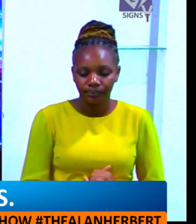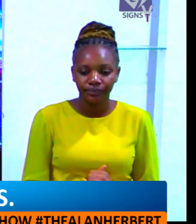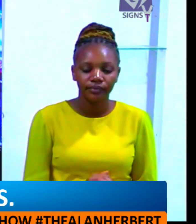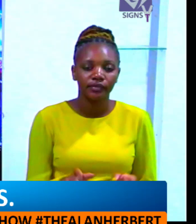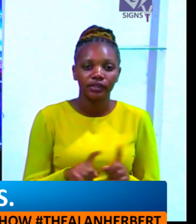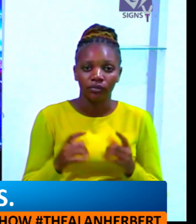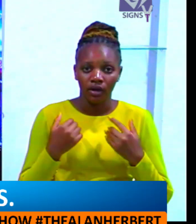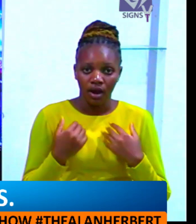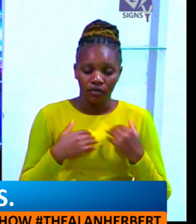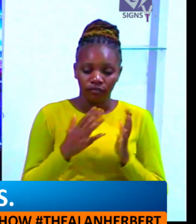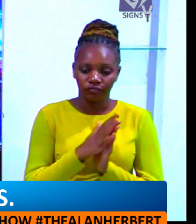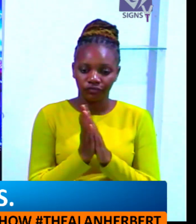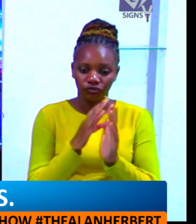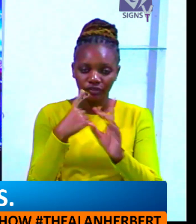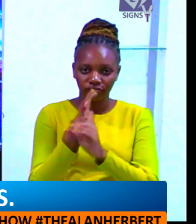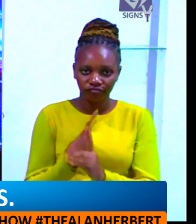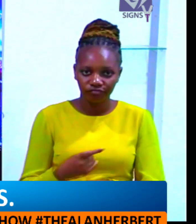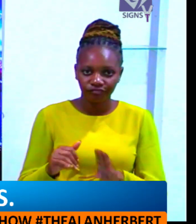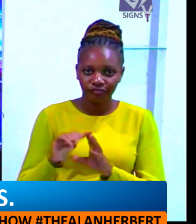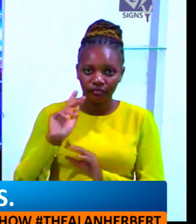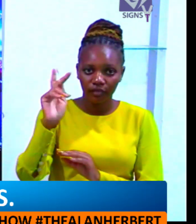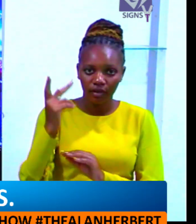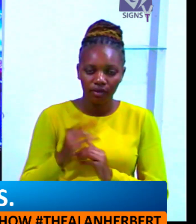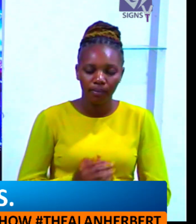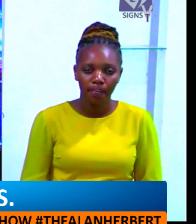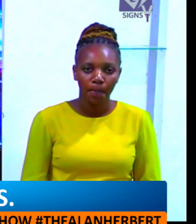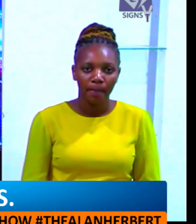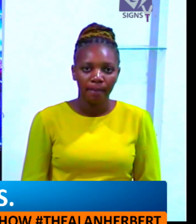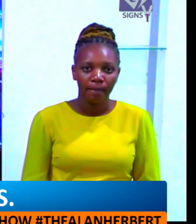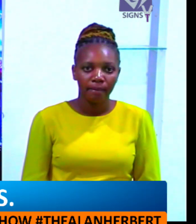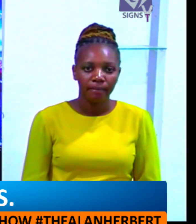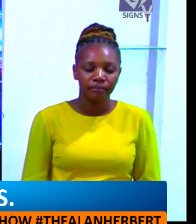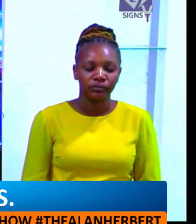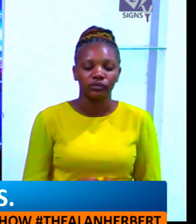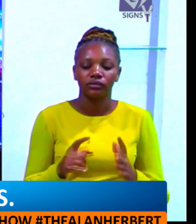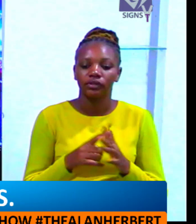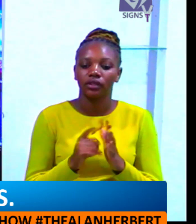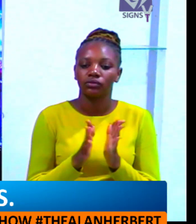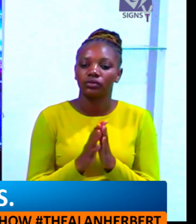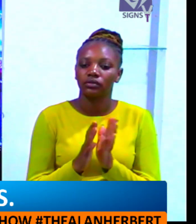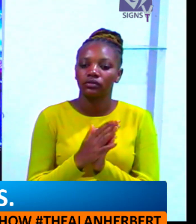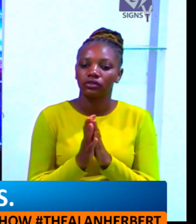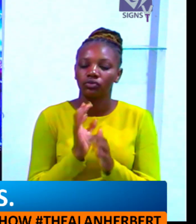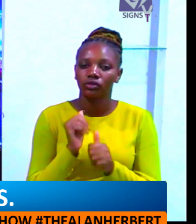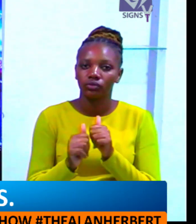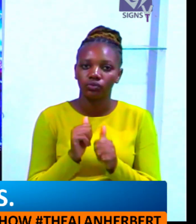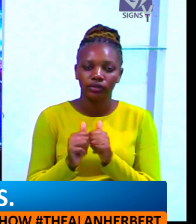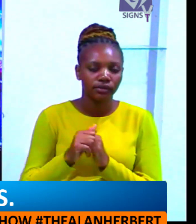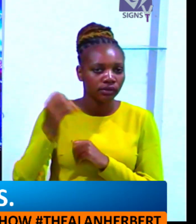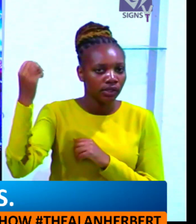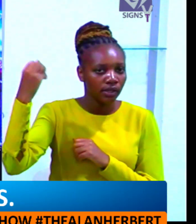these are the stories that are making headlines in the country. We started off with Energy